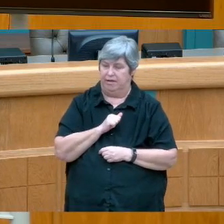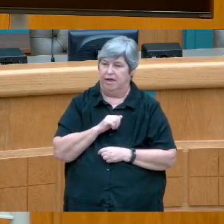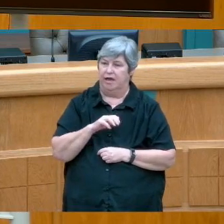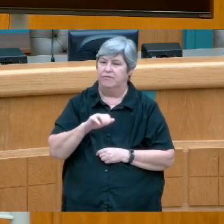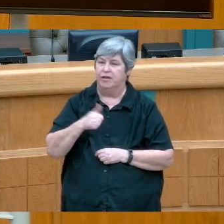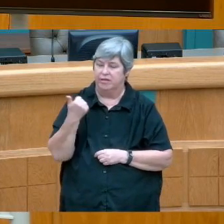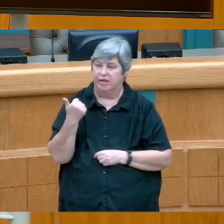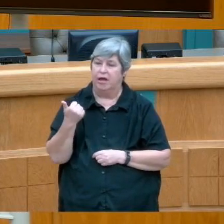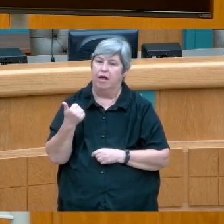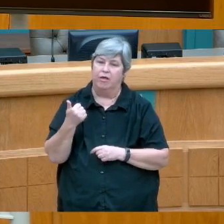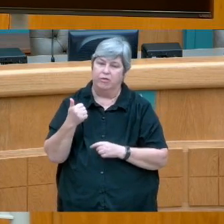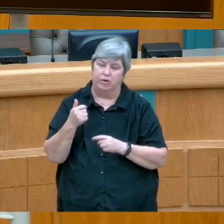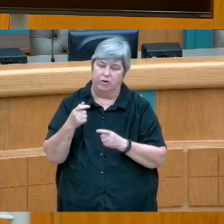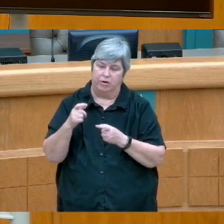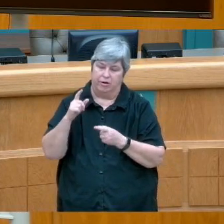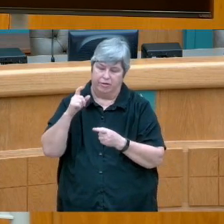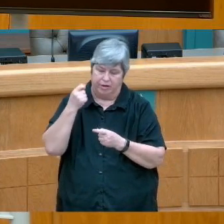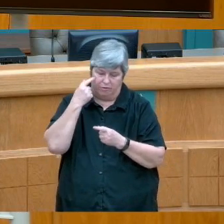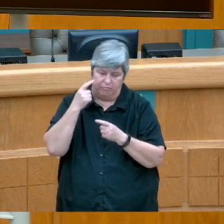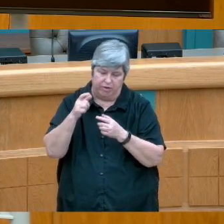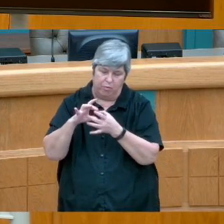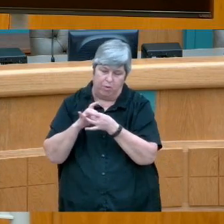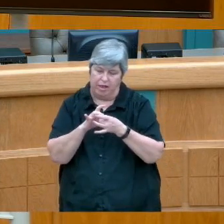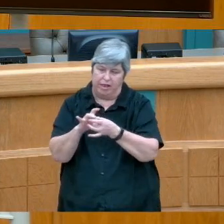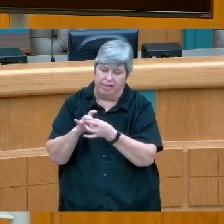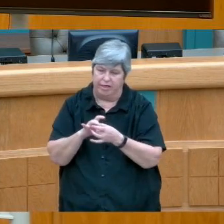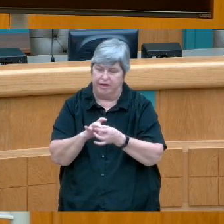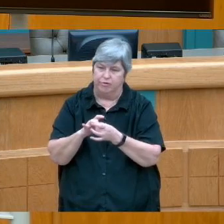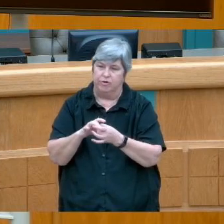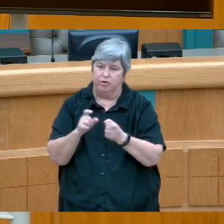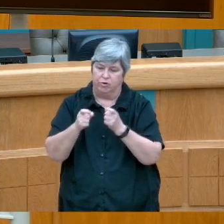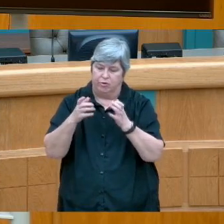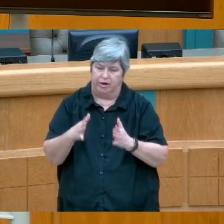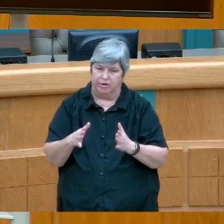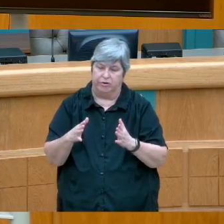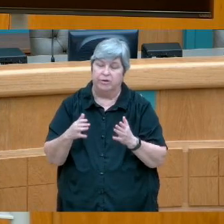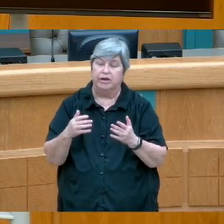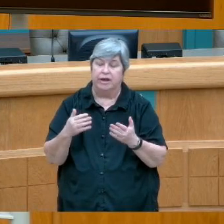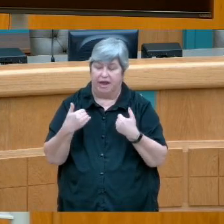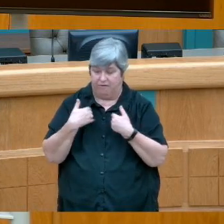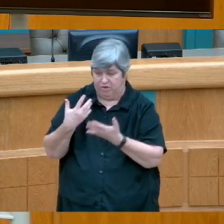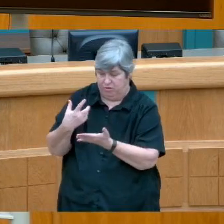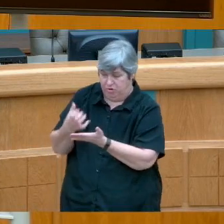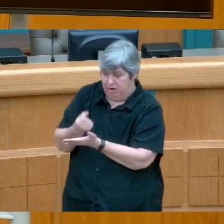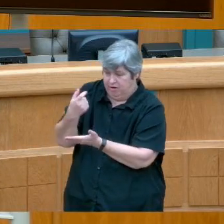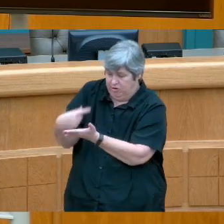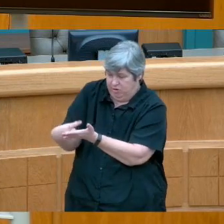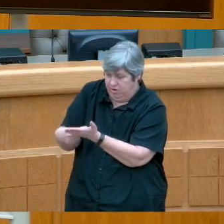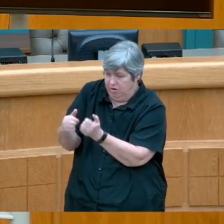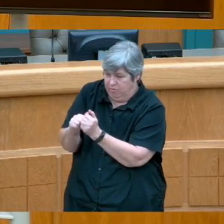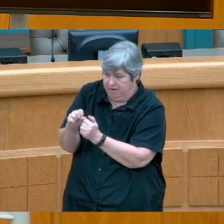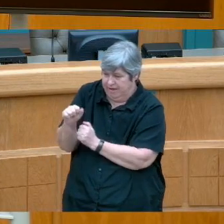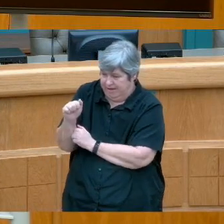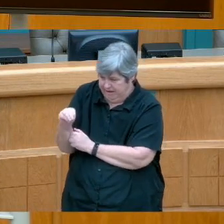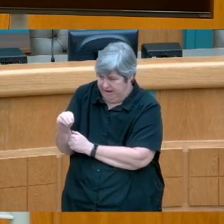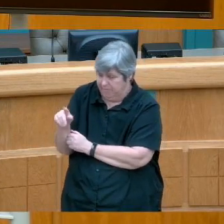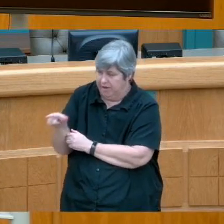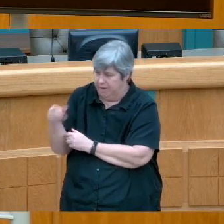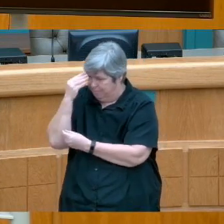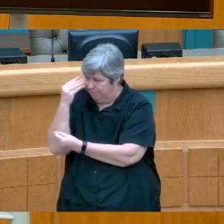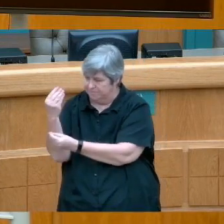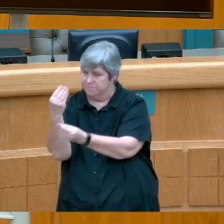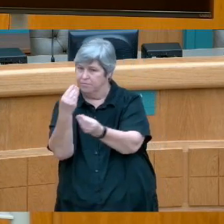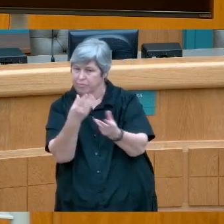intergovernmental relations director, Tammy Embry, had an opportunity to speak with Sam and provide him some information this week that he's carrying